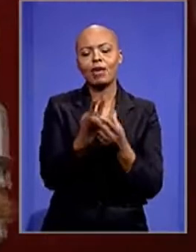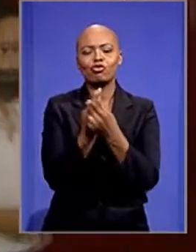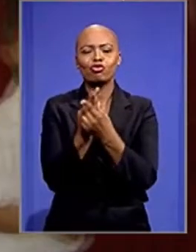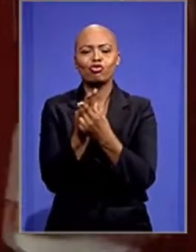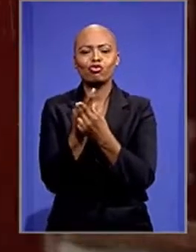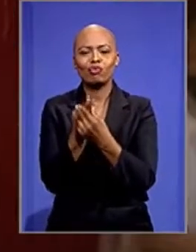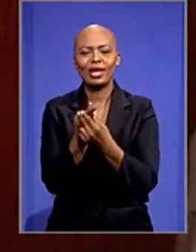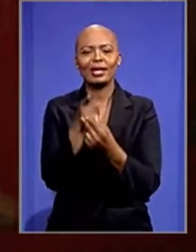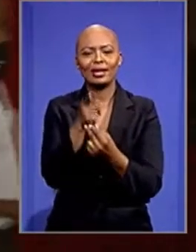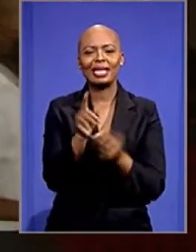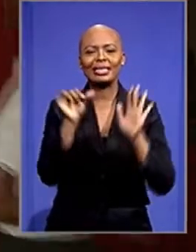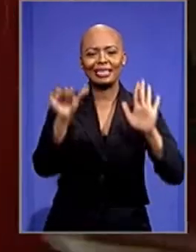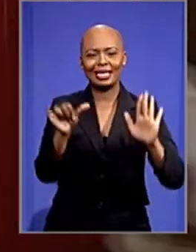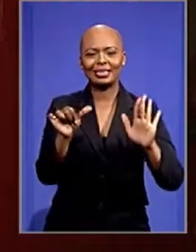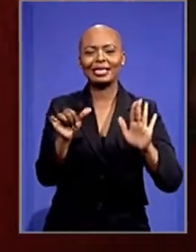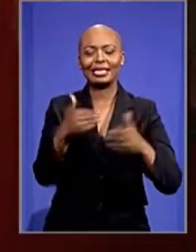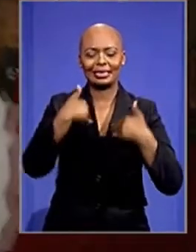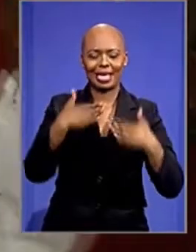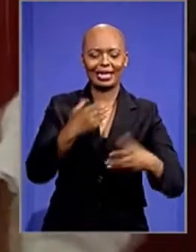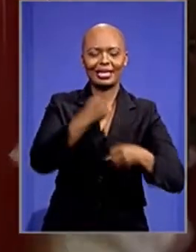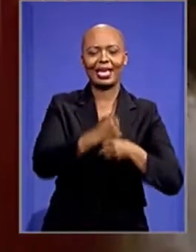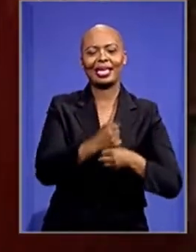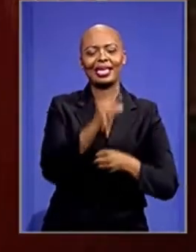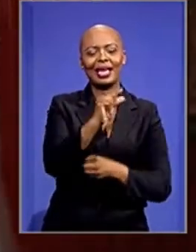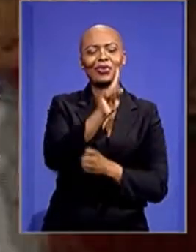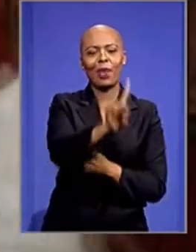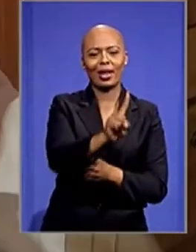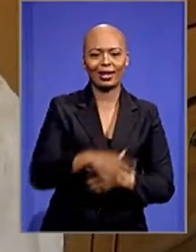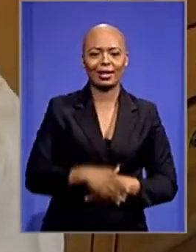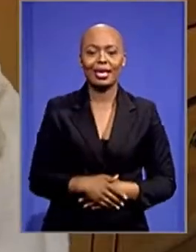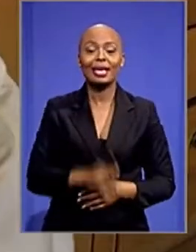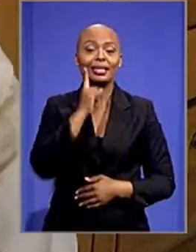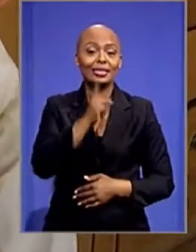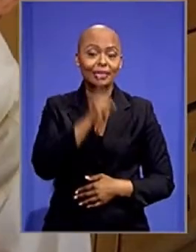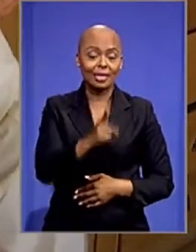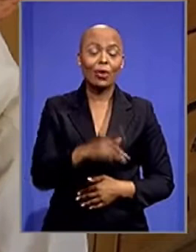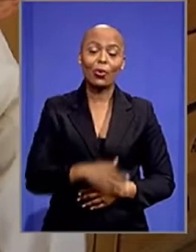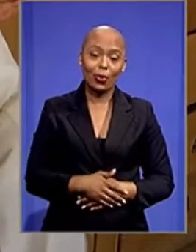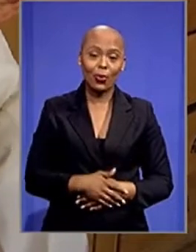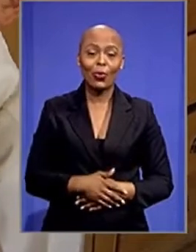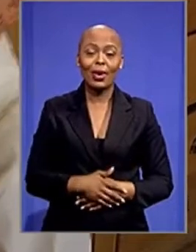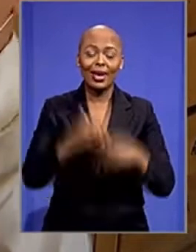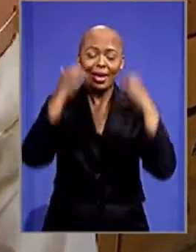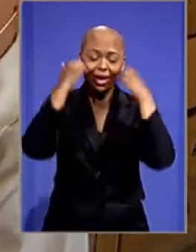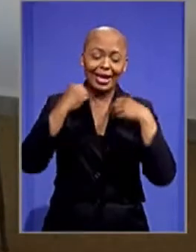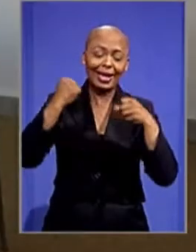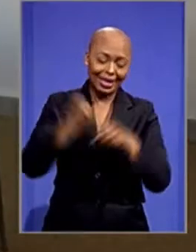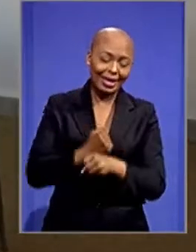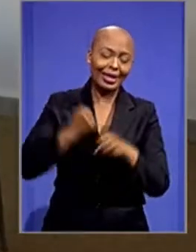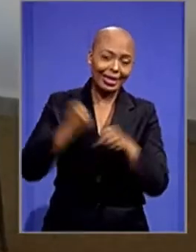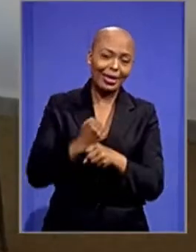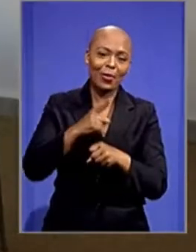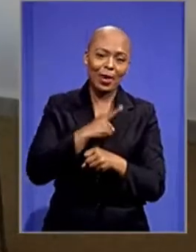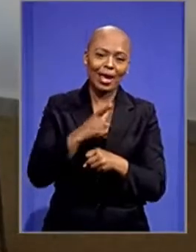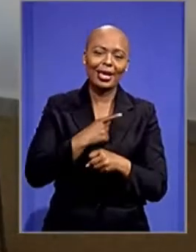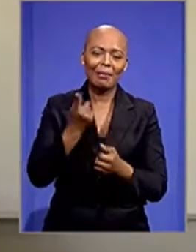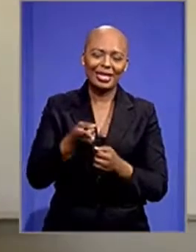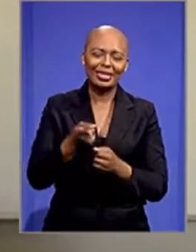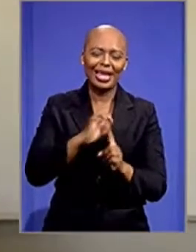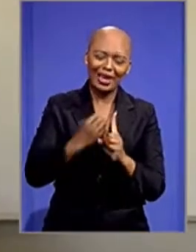qala grade 1. Matitjhere a tla tshwarahana le mosebetsi o boima haholo wa hore barutwana bana ba tlwaele tsamaiso